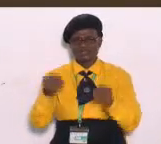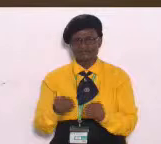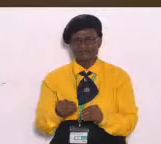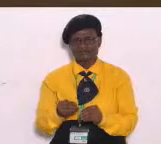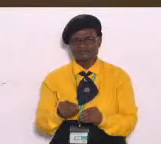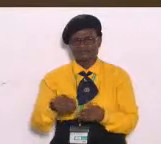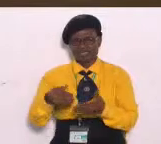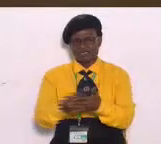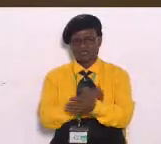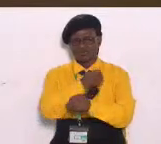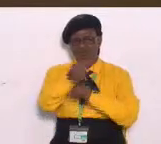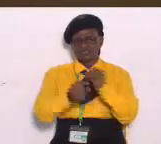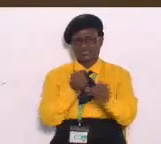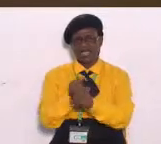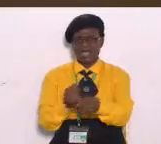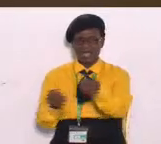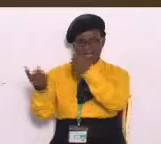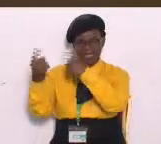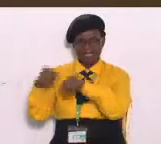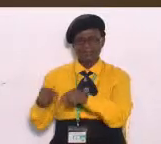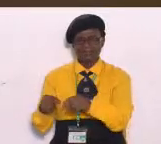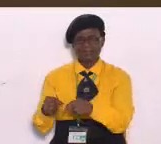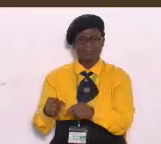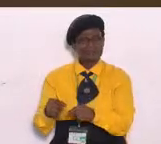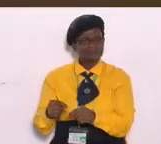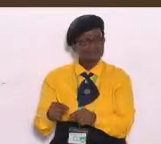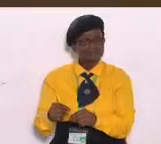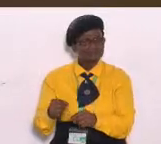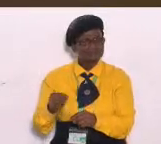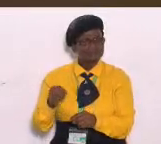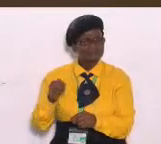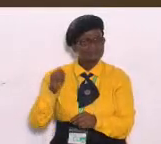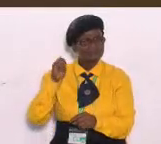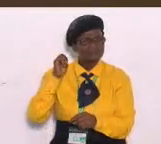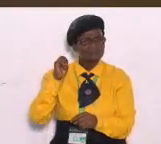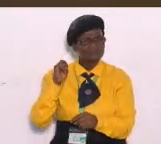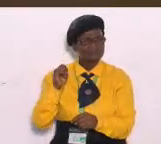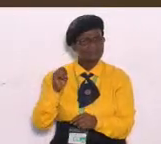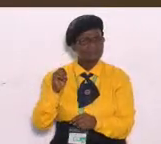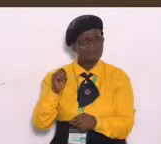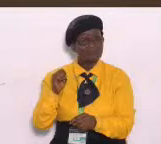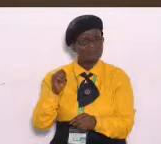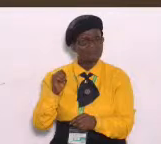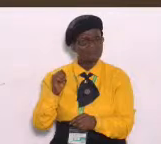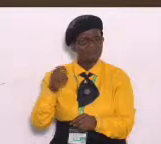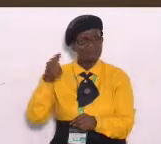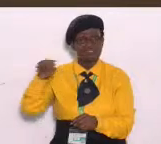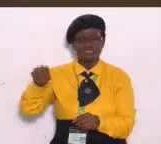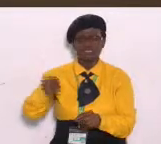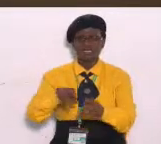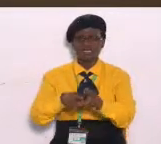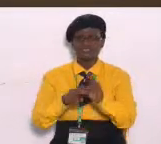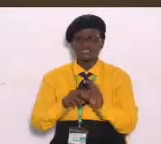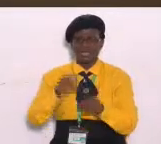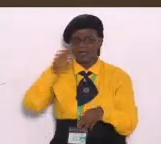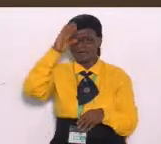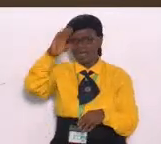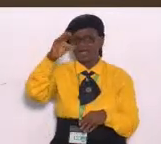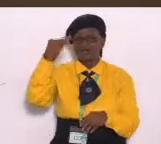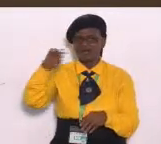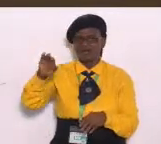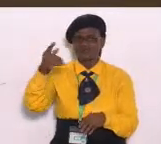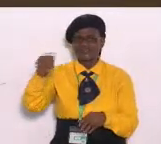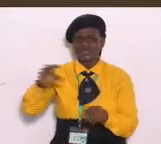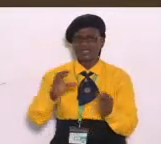New Year came, he went to the office, saw the chairman of the company,